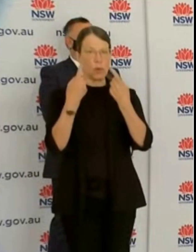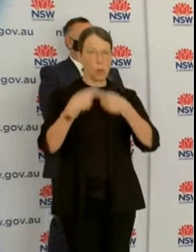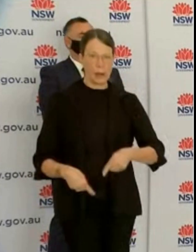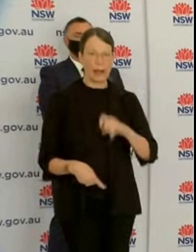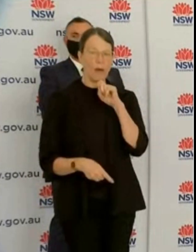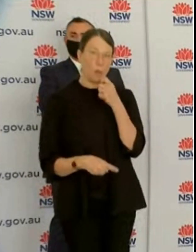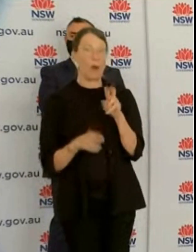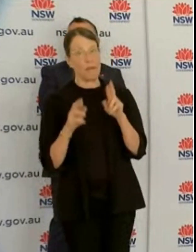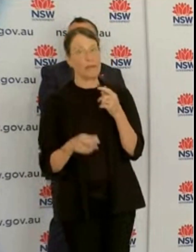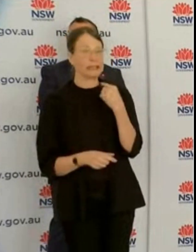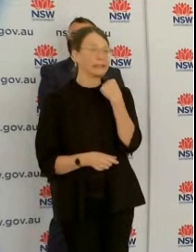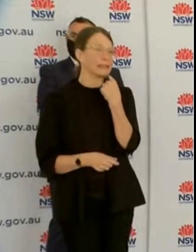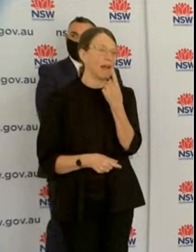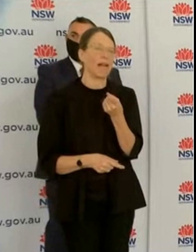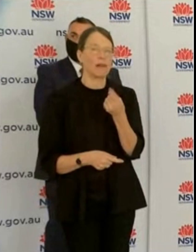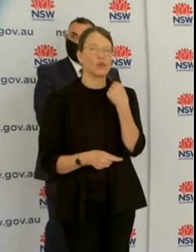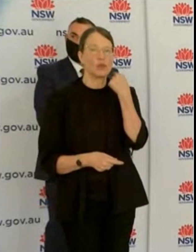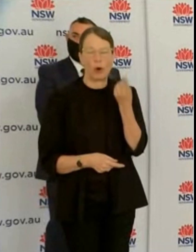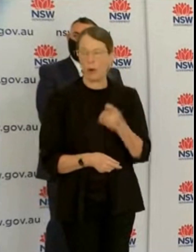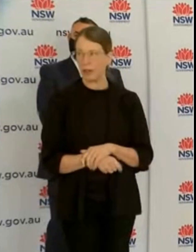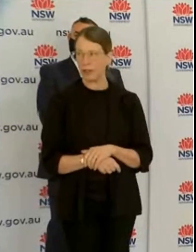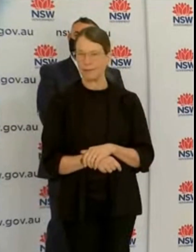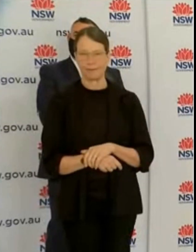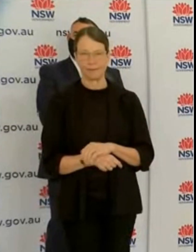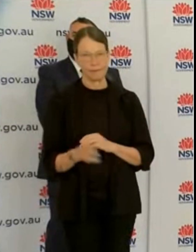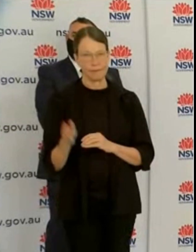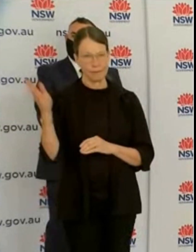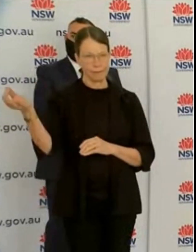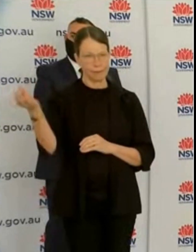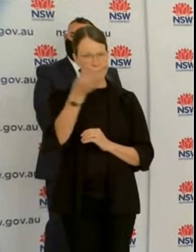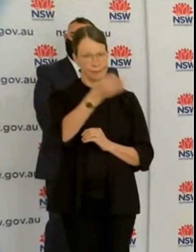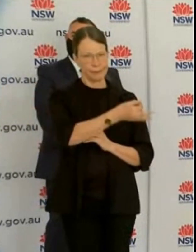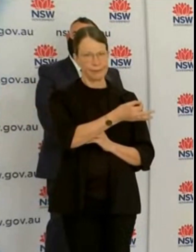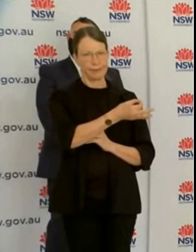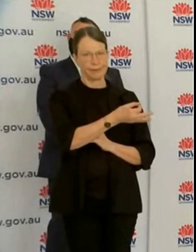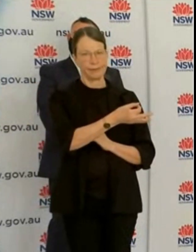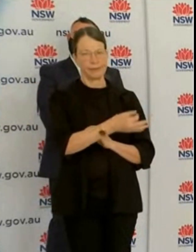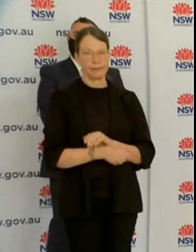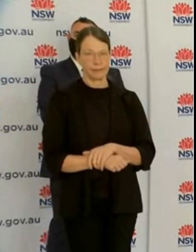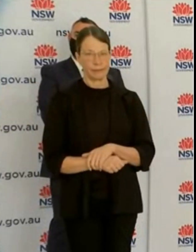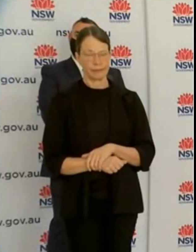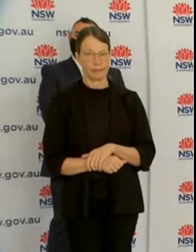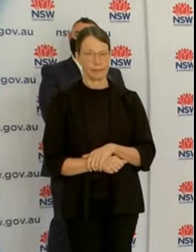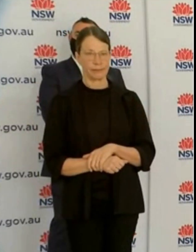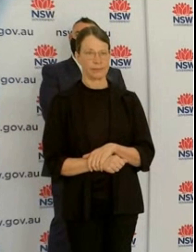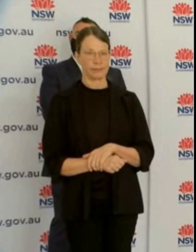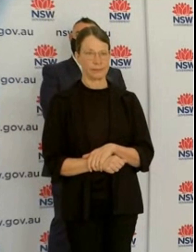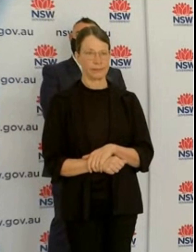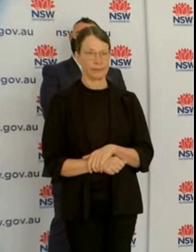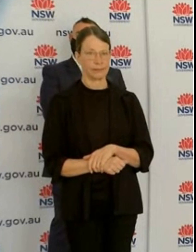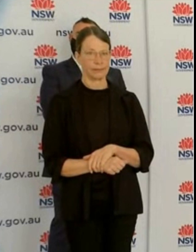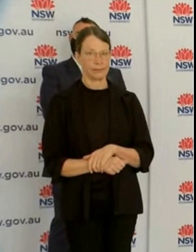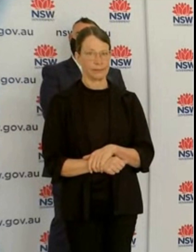advise the community tomorrow. For hotel quarantine to be potentially wound back before we reach 80% double dose